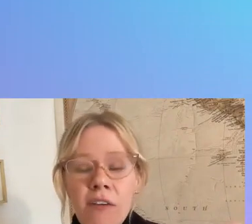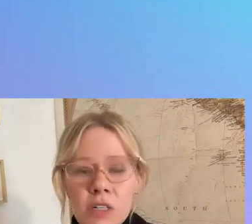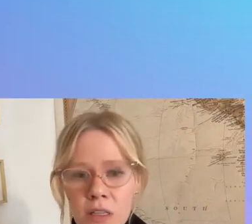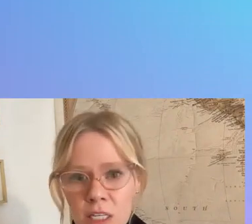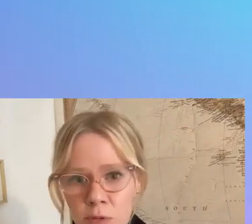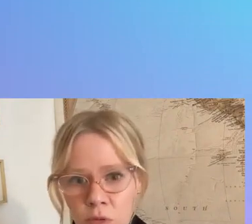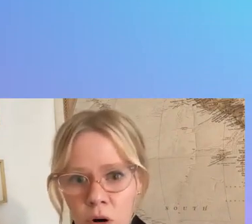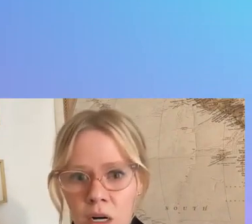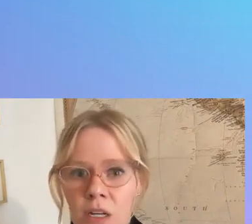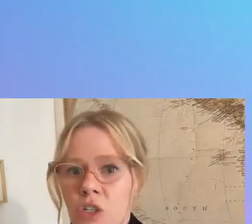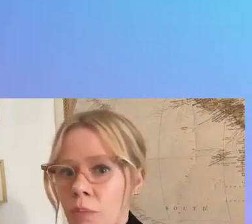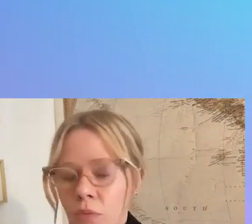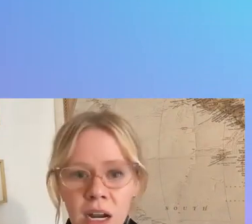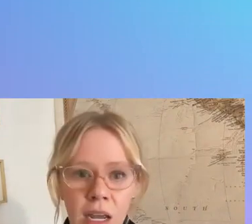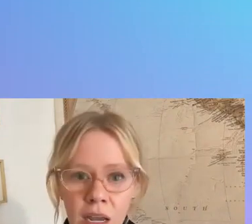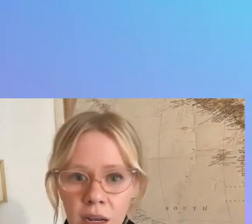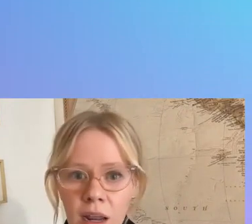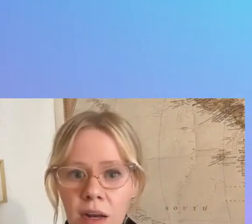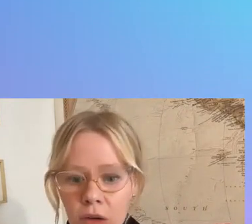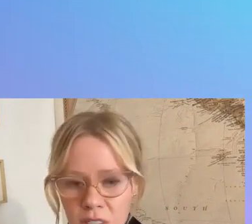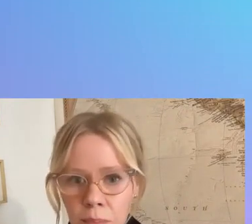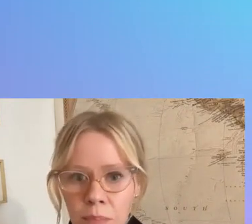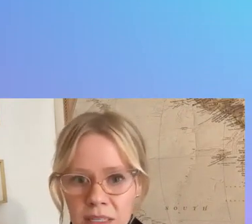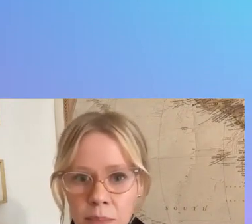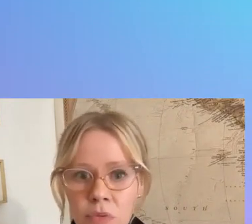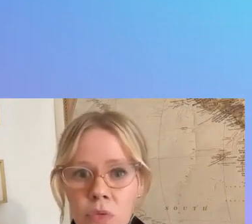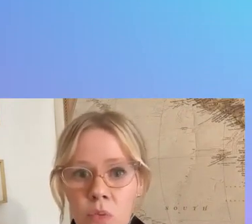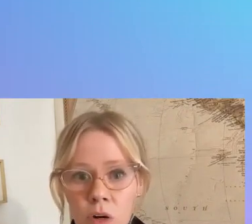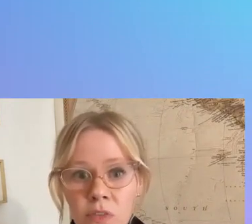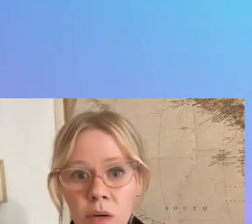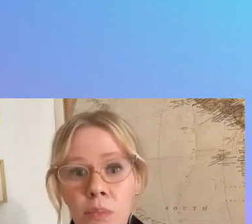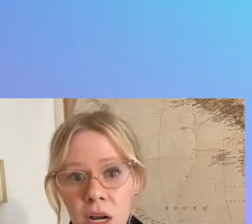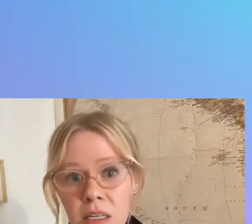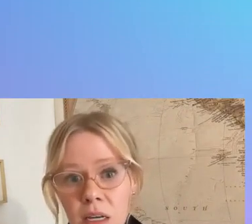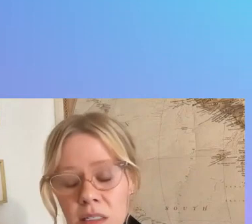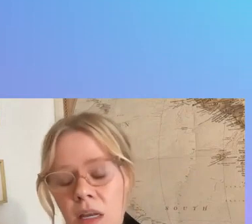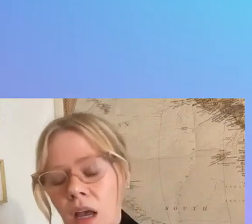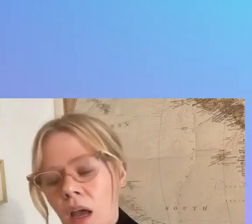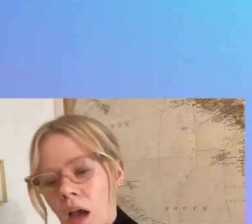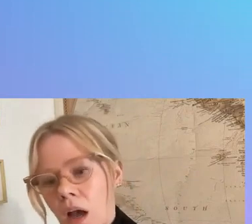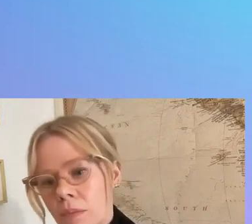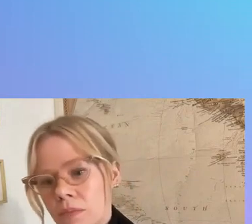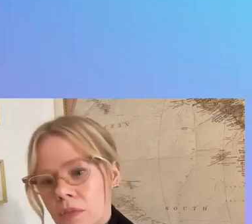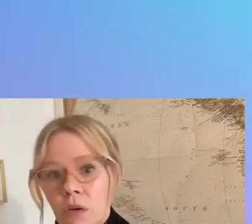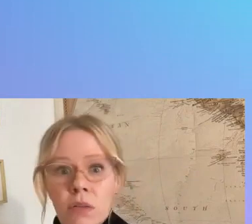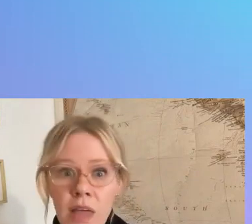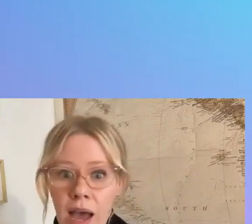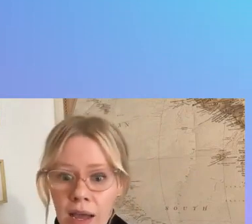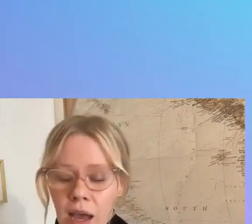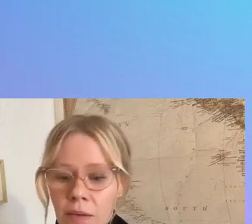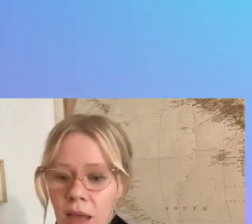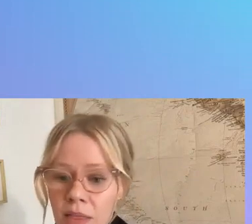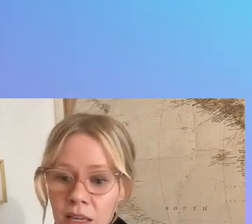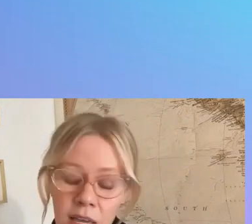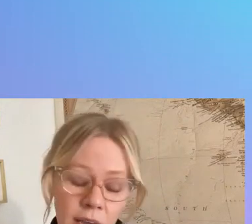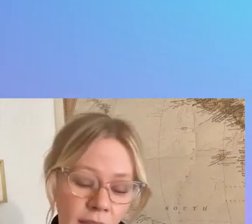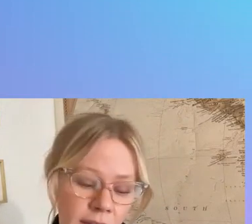had never done these before can jump right in and go step by step through the workflow process. And